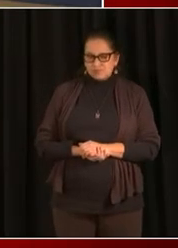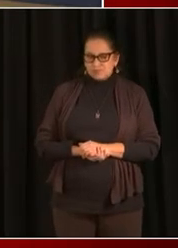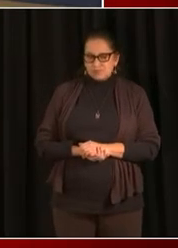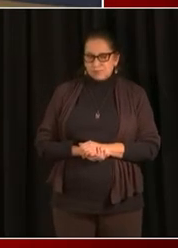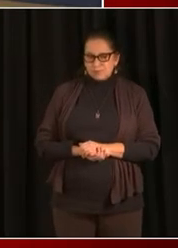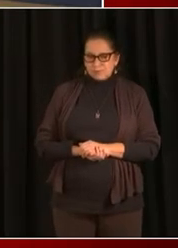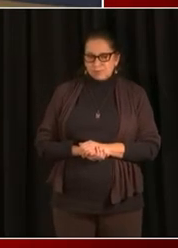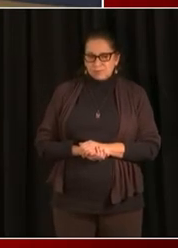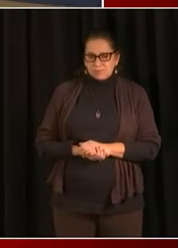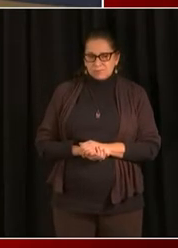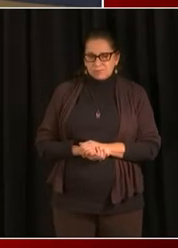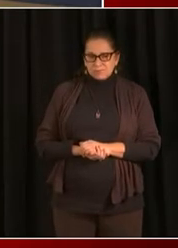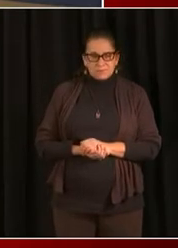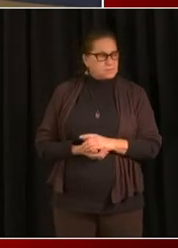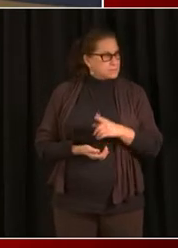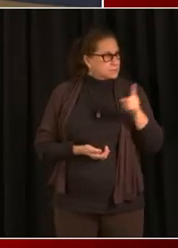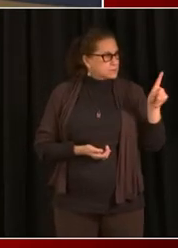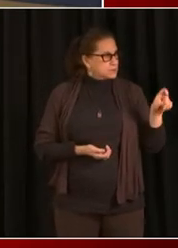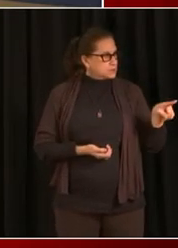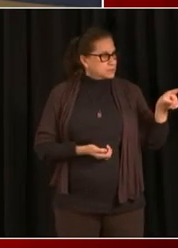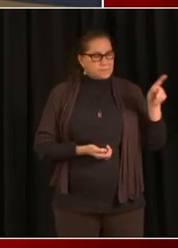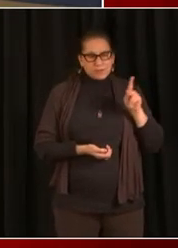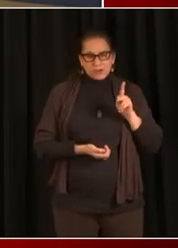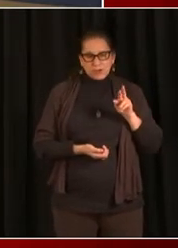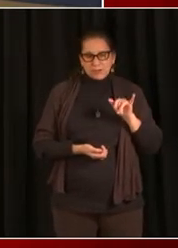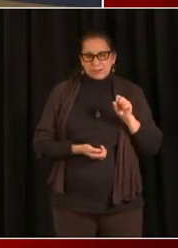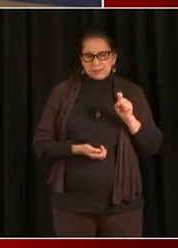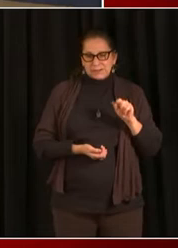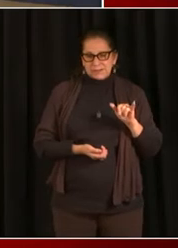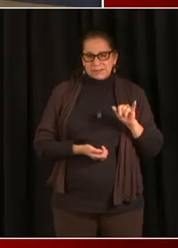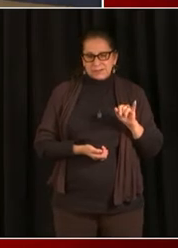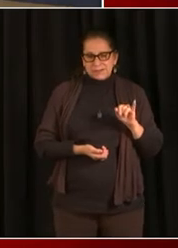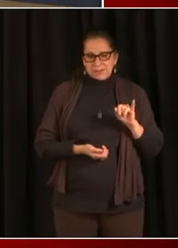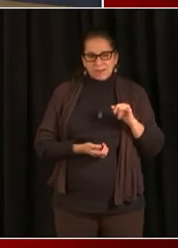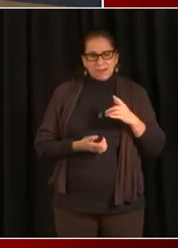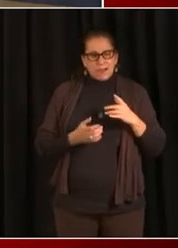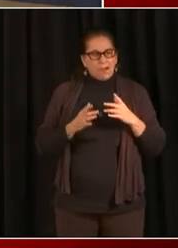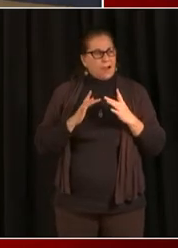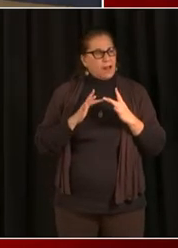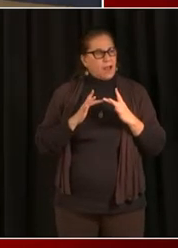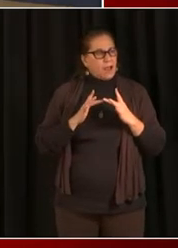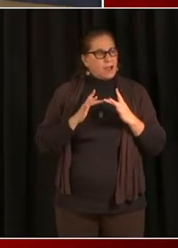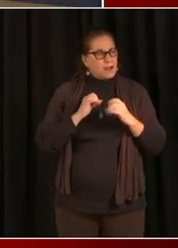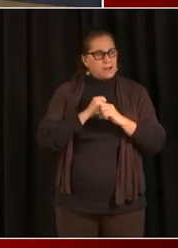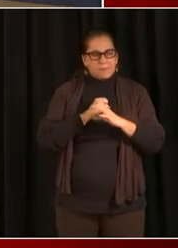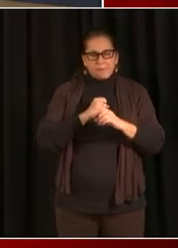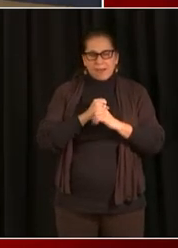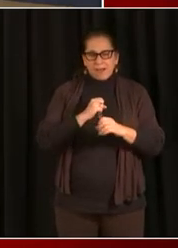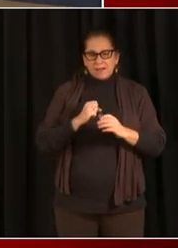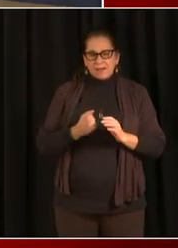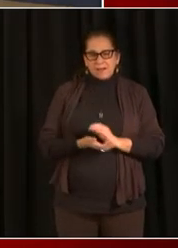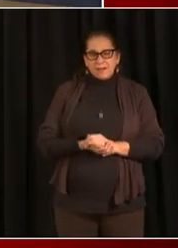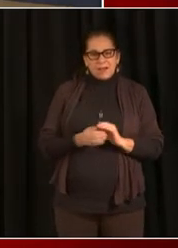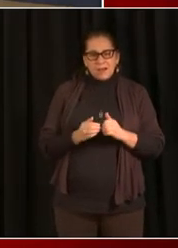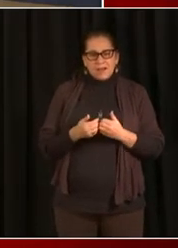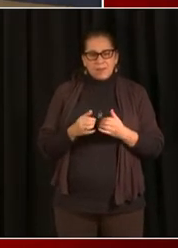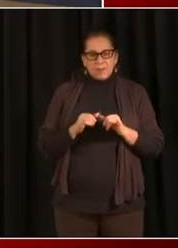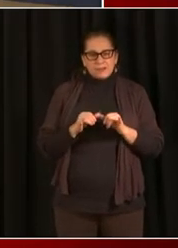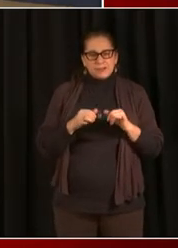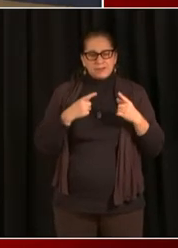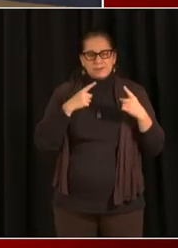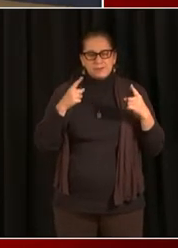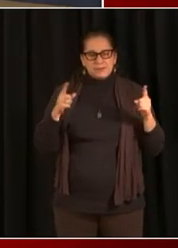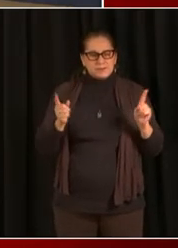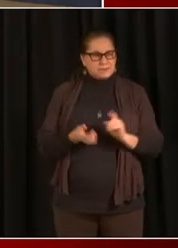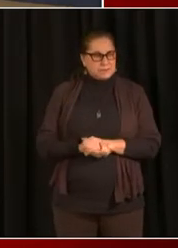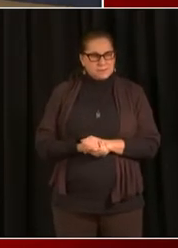for Christy. This one's just about sort of these online campaigns that we've started. Kind of how do you measure the